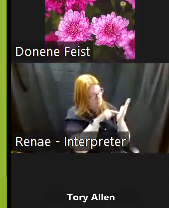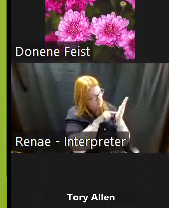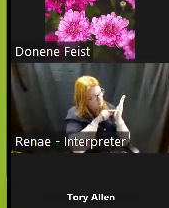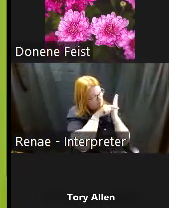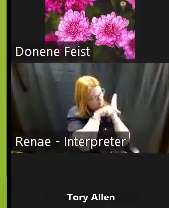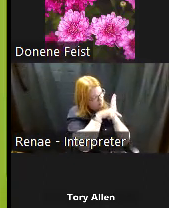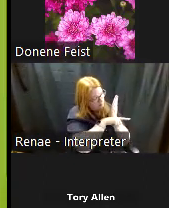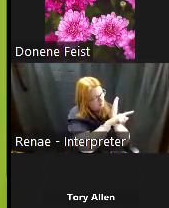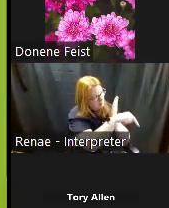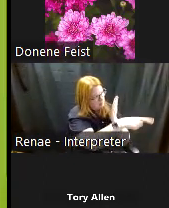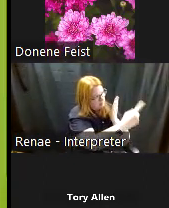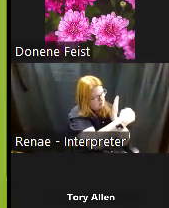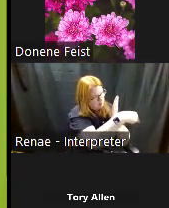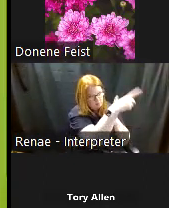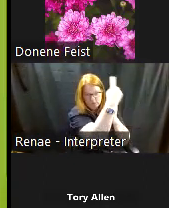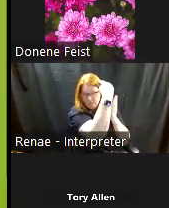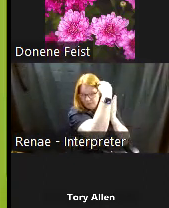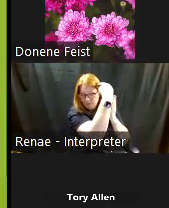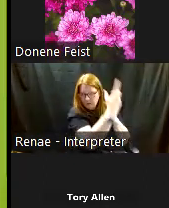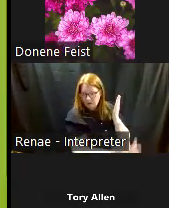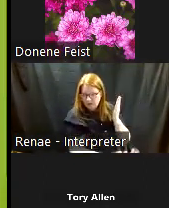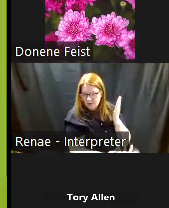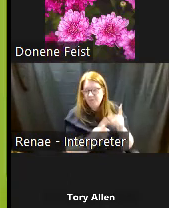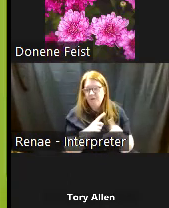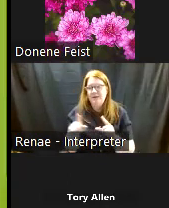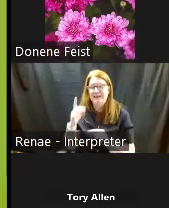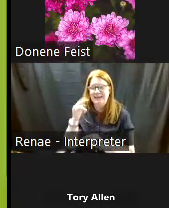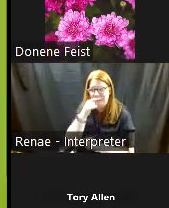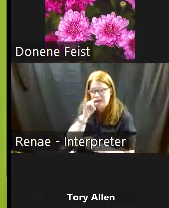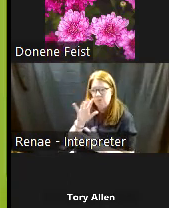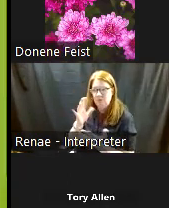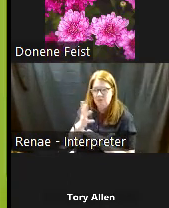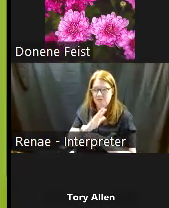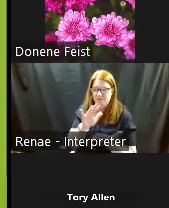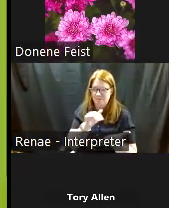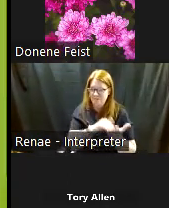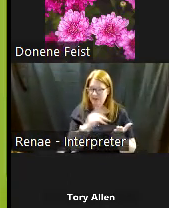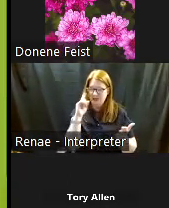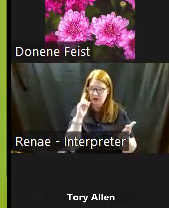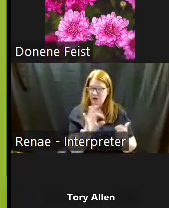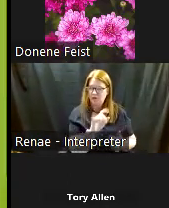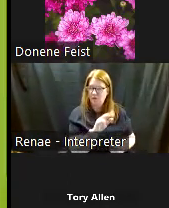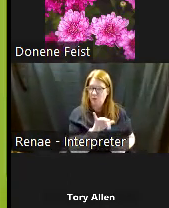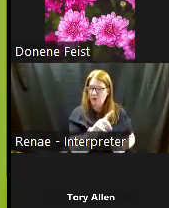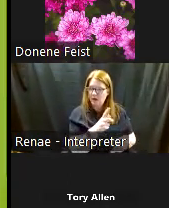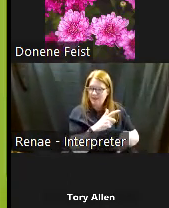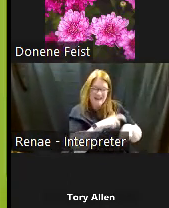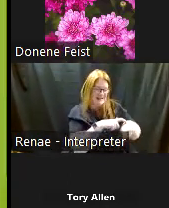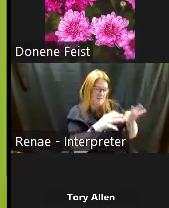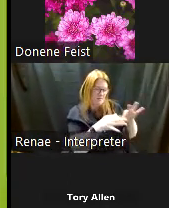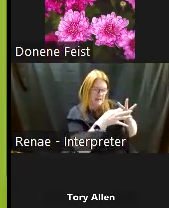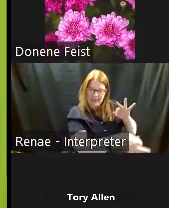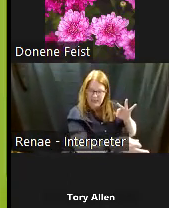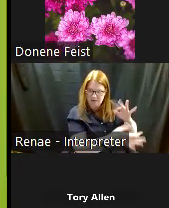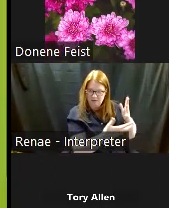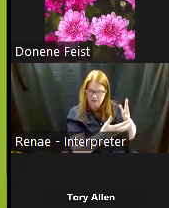and travel through the chain. And so a kid with middle ear fluid, the timing is going to be delayed. So their response is still